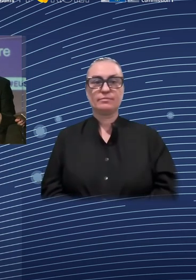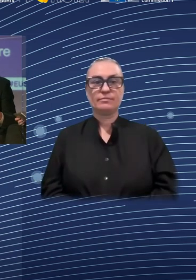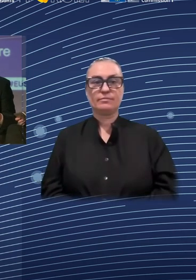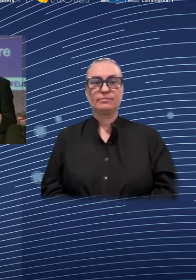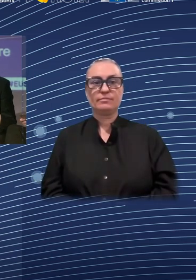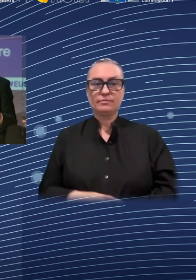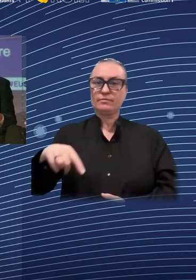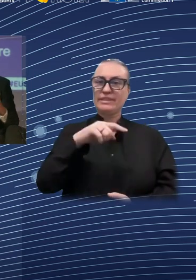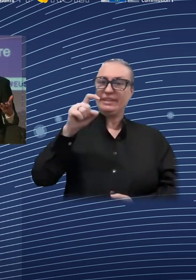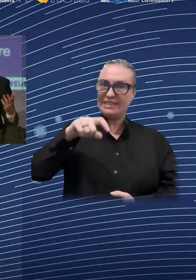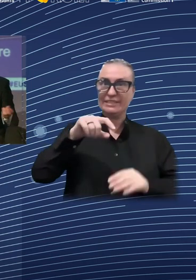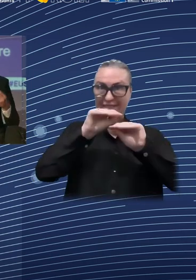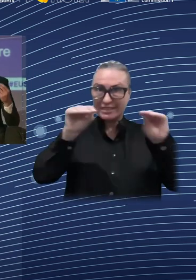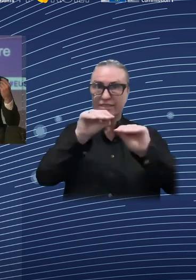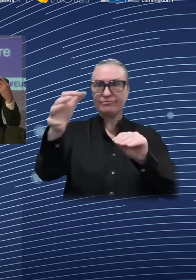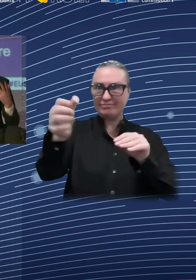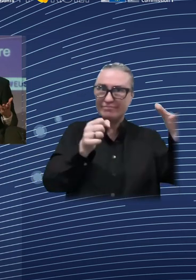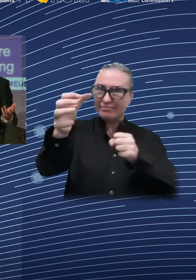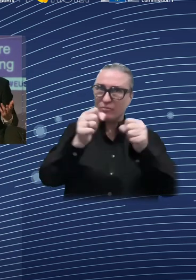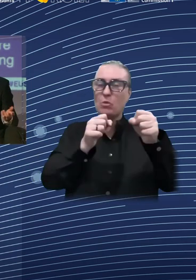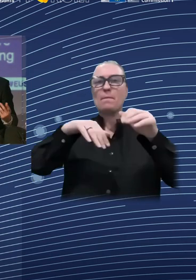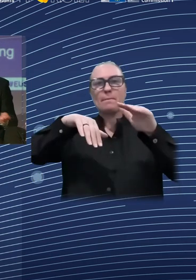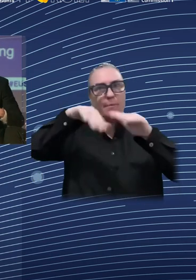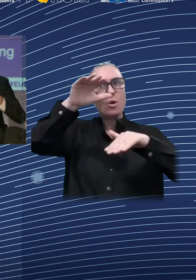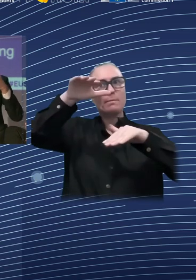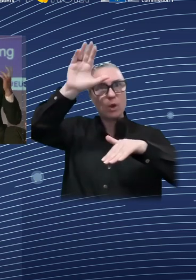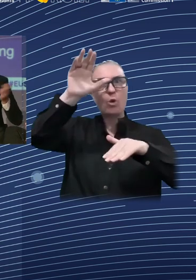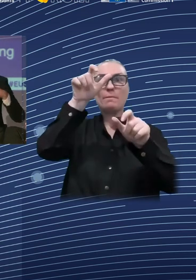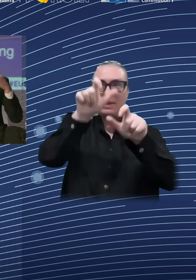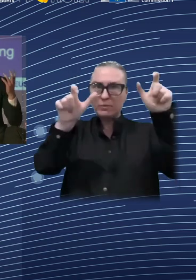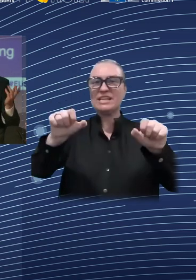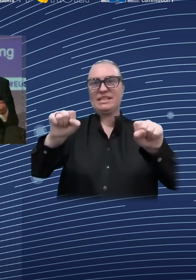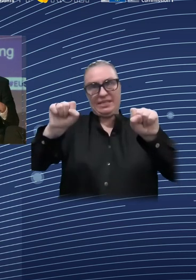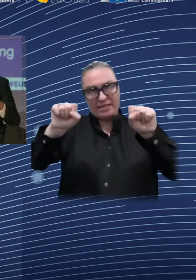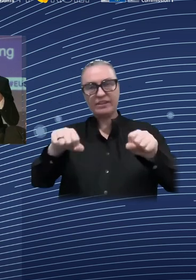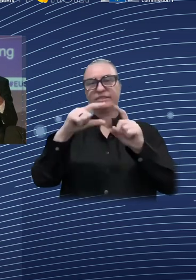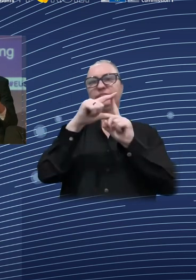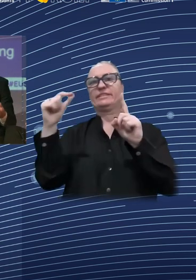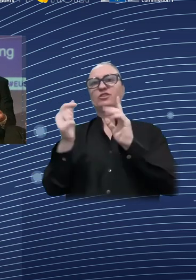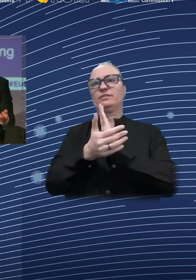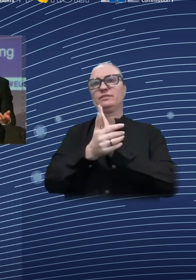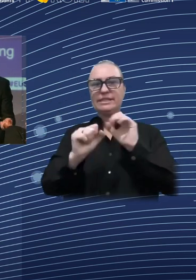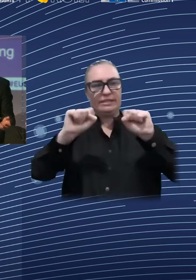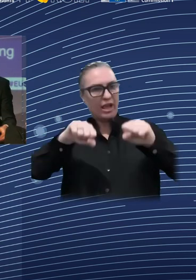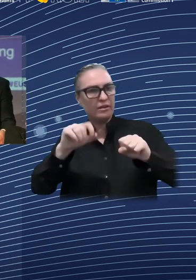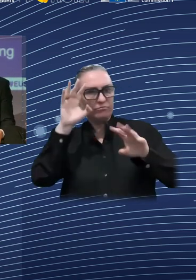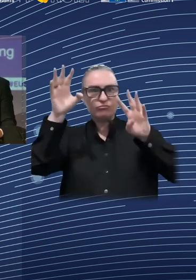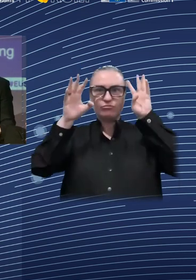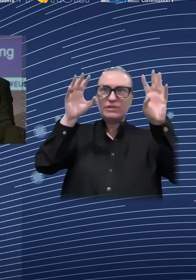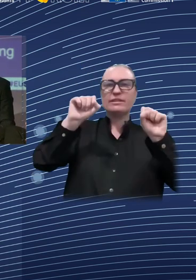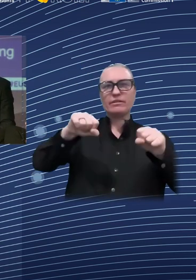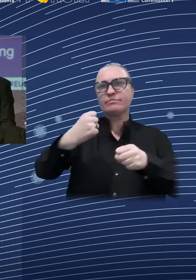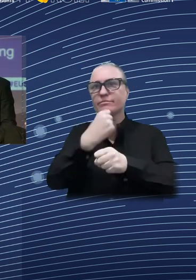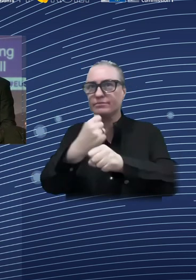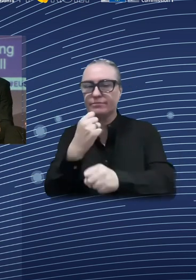the technical skills that, come on, I mean, they continue being important. It's not all digital, all transversal. You still need to do your work and so